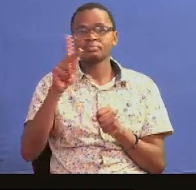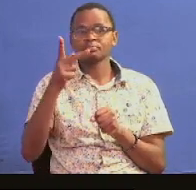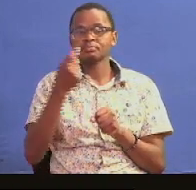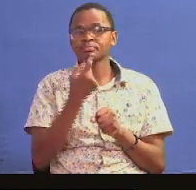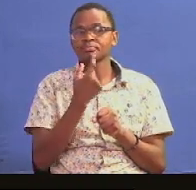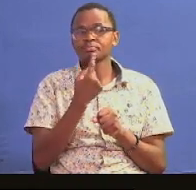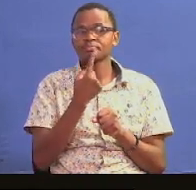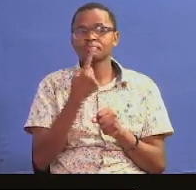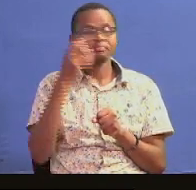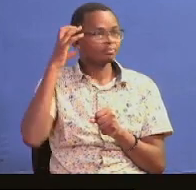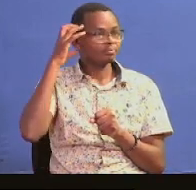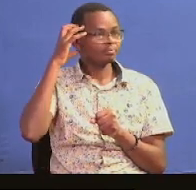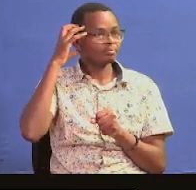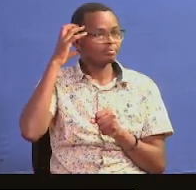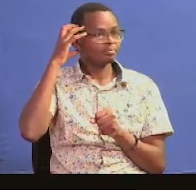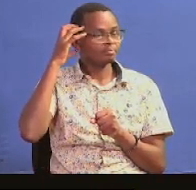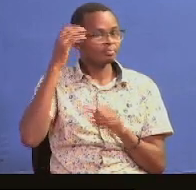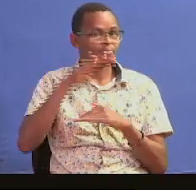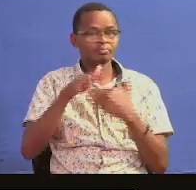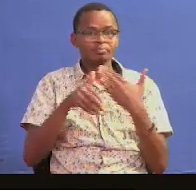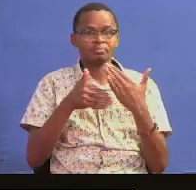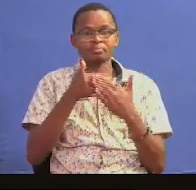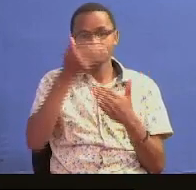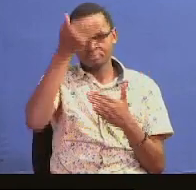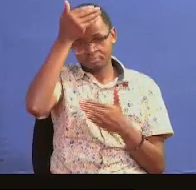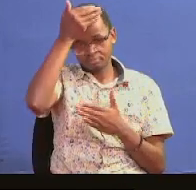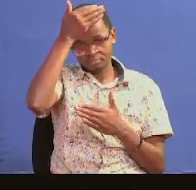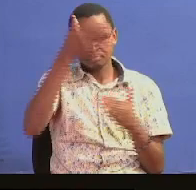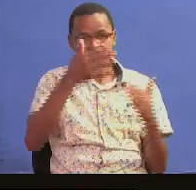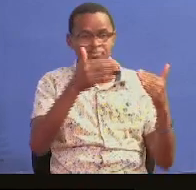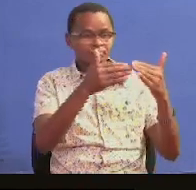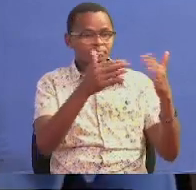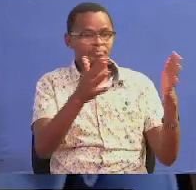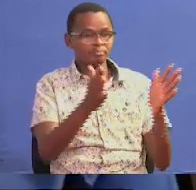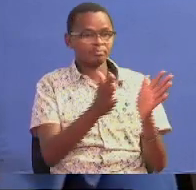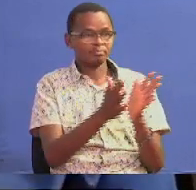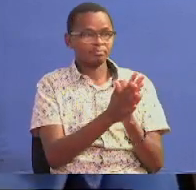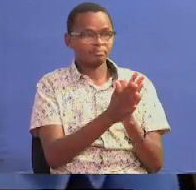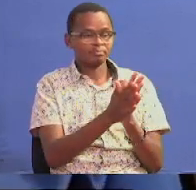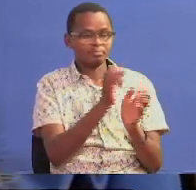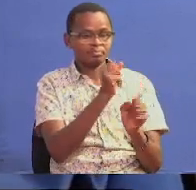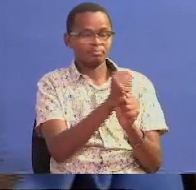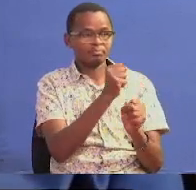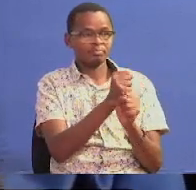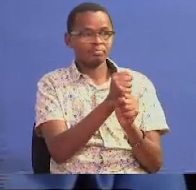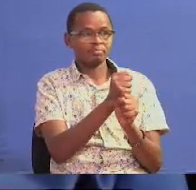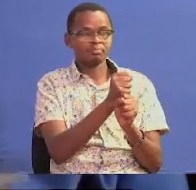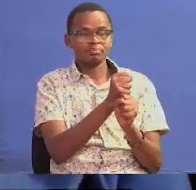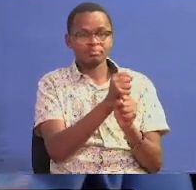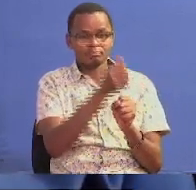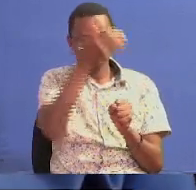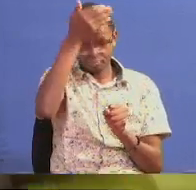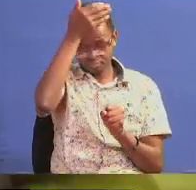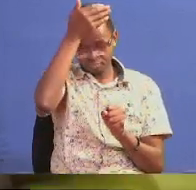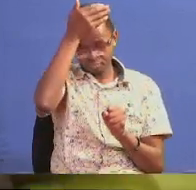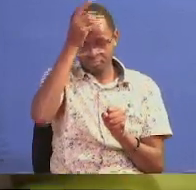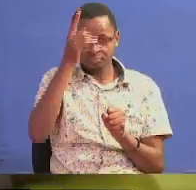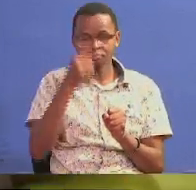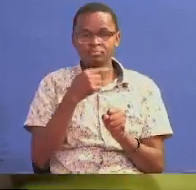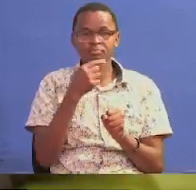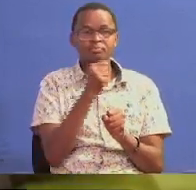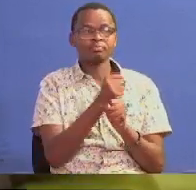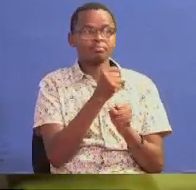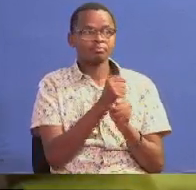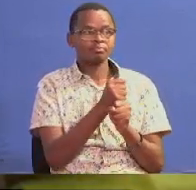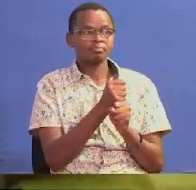the Kenya Medical Training College as an all-rounded nurse who can work in communities, who can work in the maternity wards as a midwife,